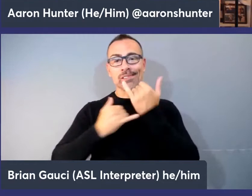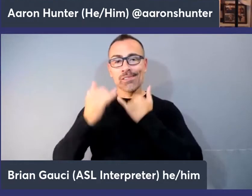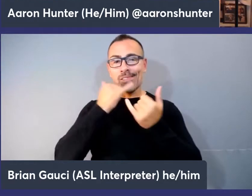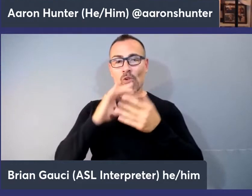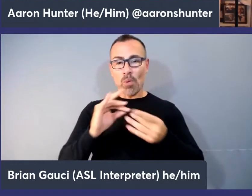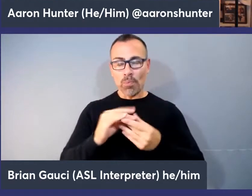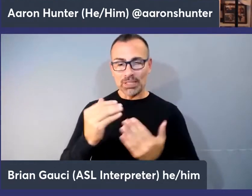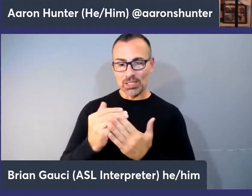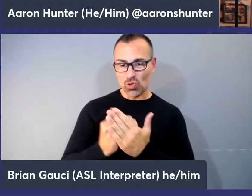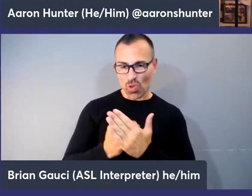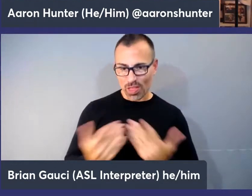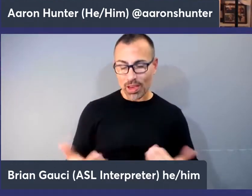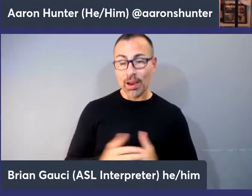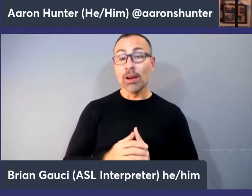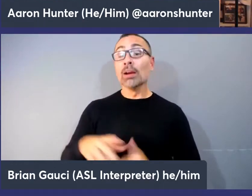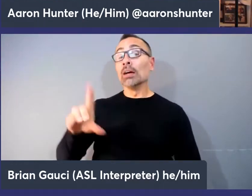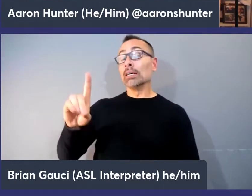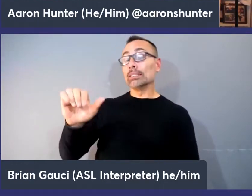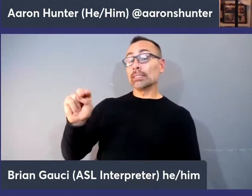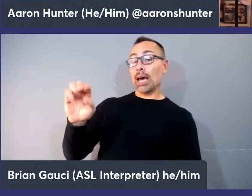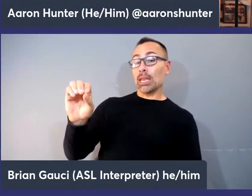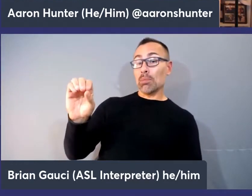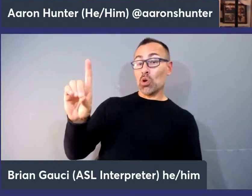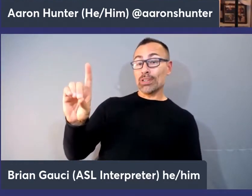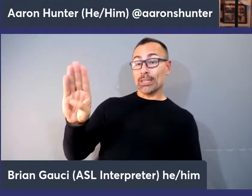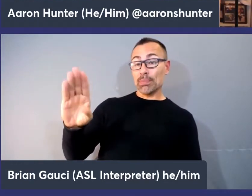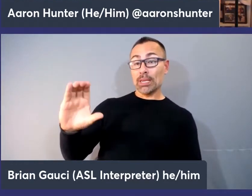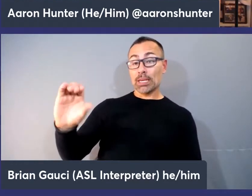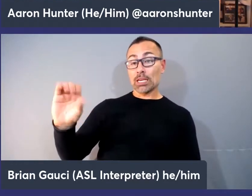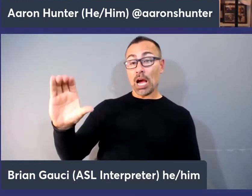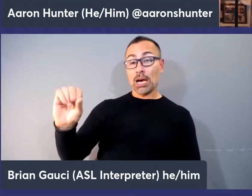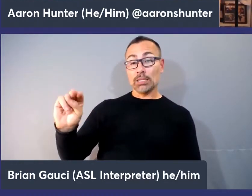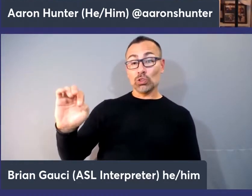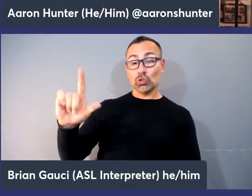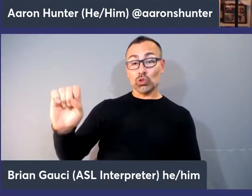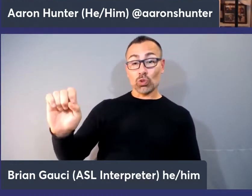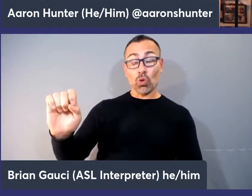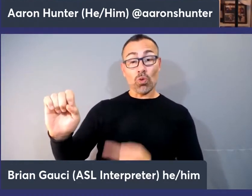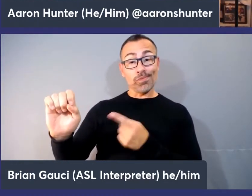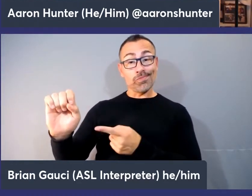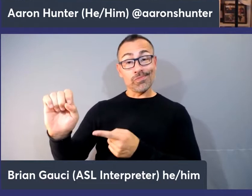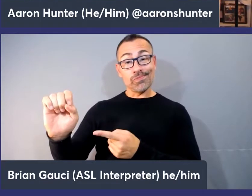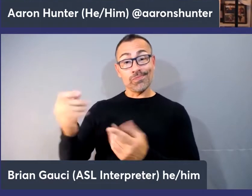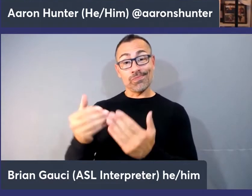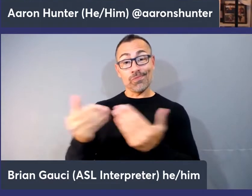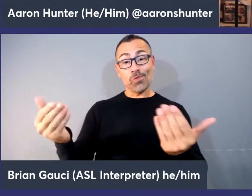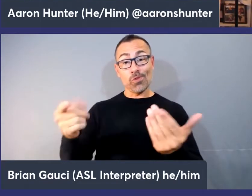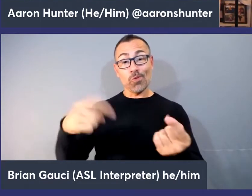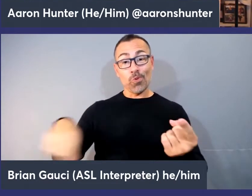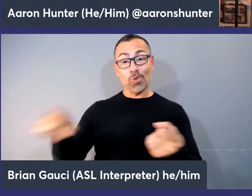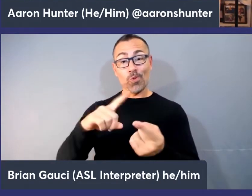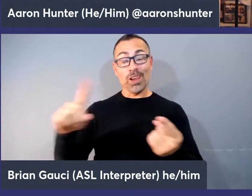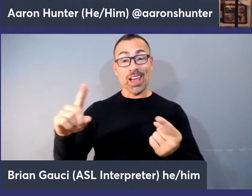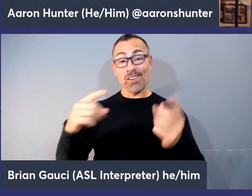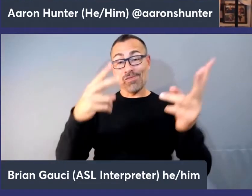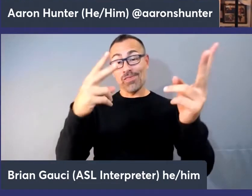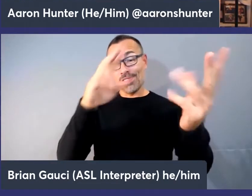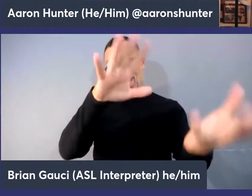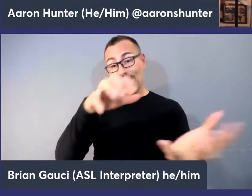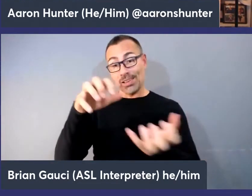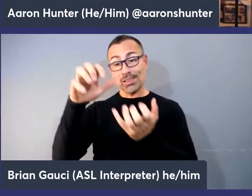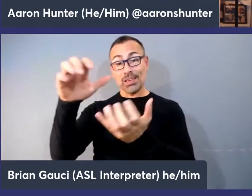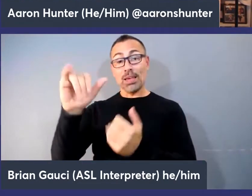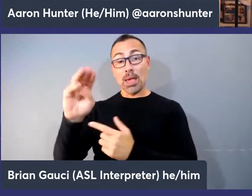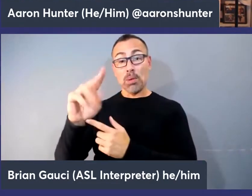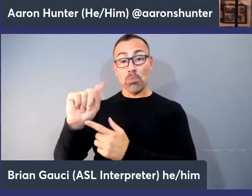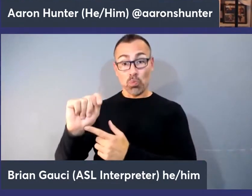also surface, which I'm going to show in the demo as well, is the import status page. So you can, once Ooh. an import is underway,